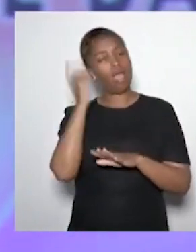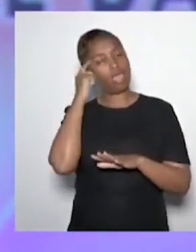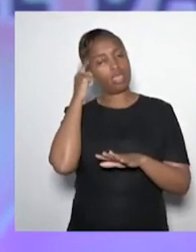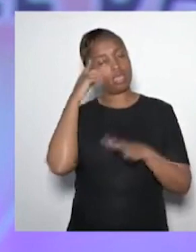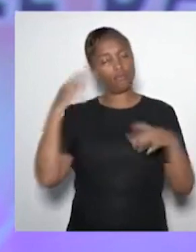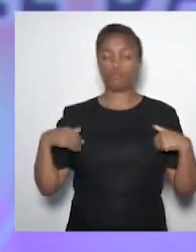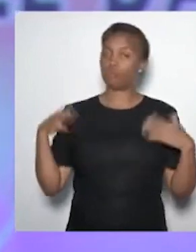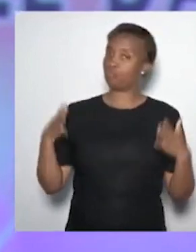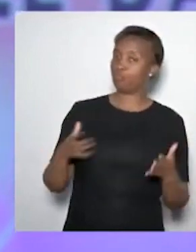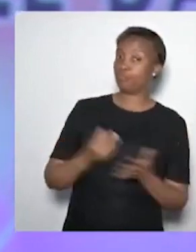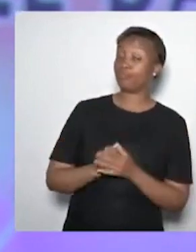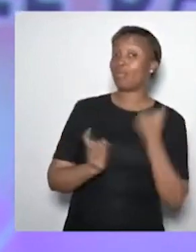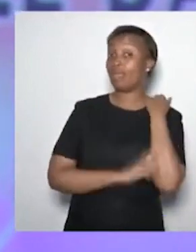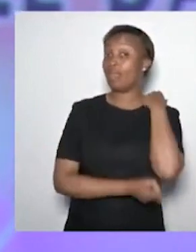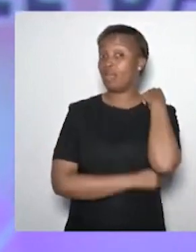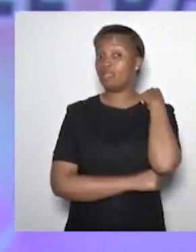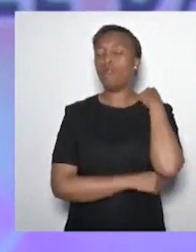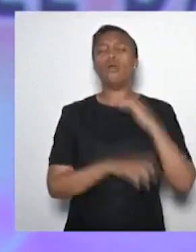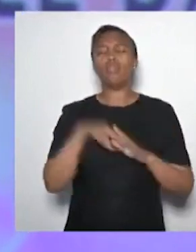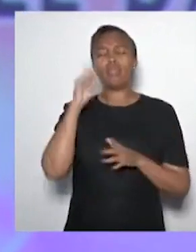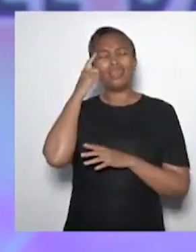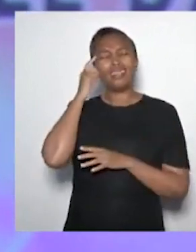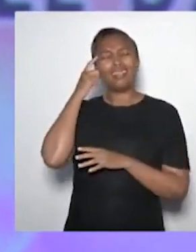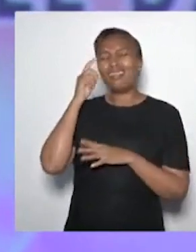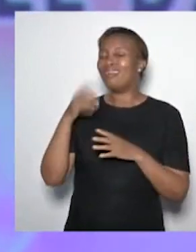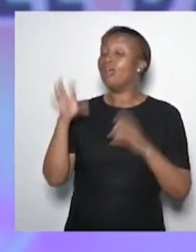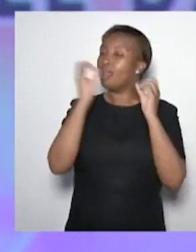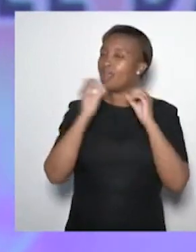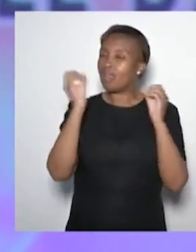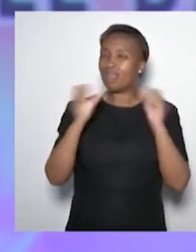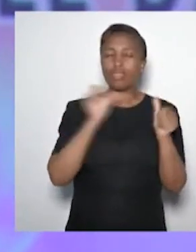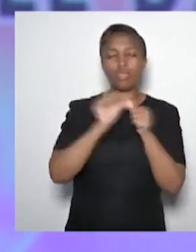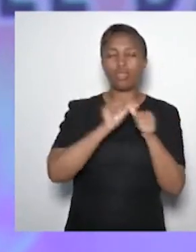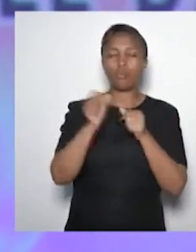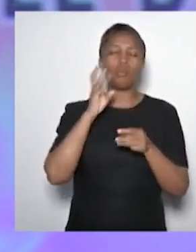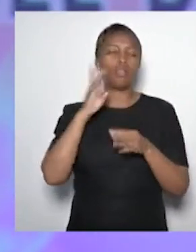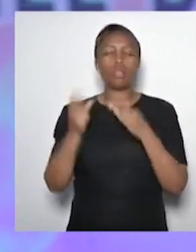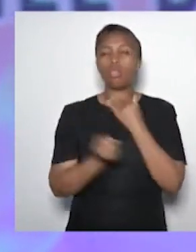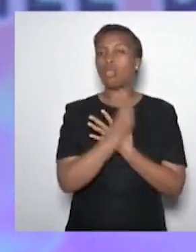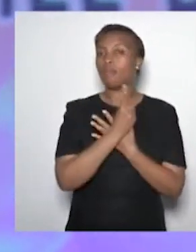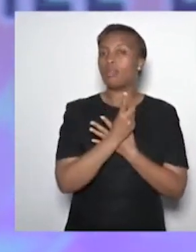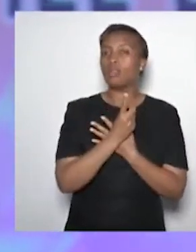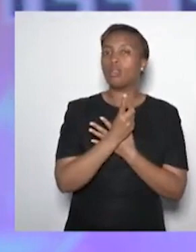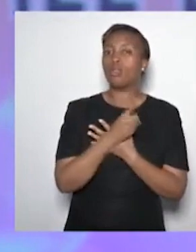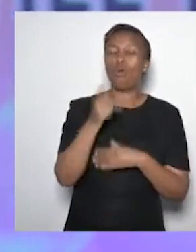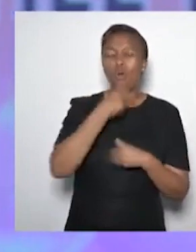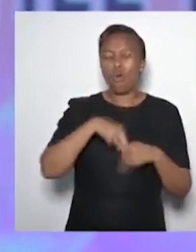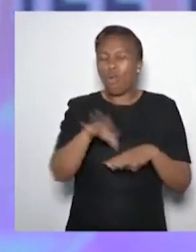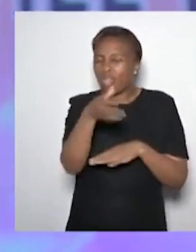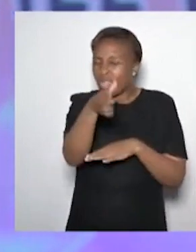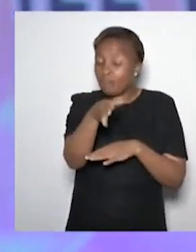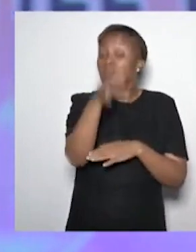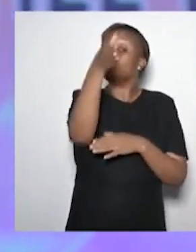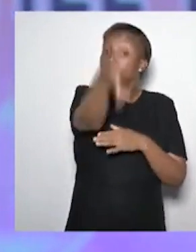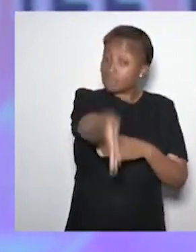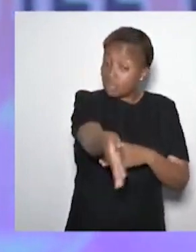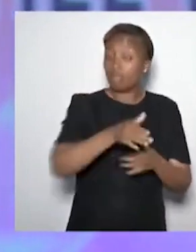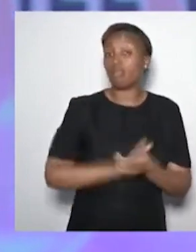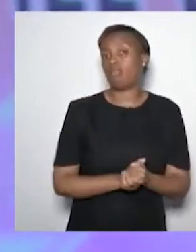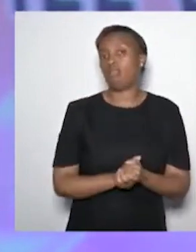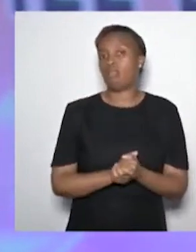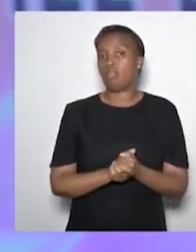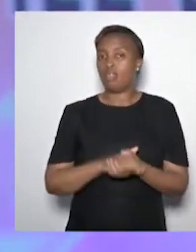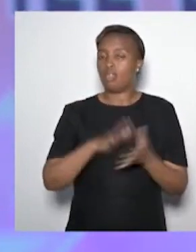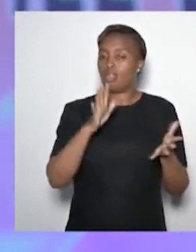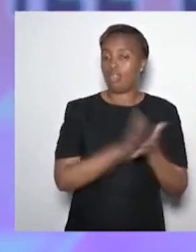start time. And finally, when I realized that nothing's going to get better than that, all the tohu wabohu was there, then I